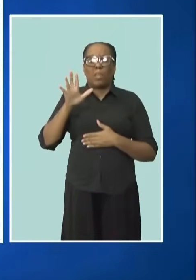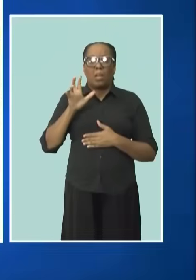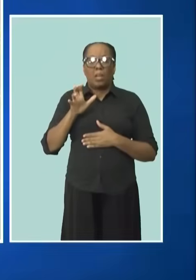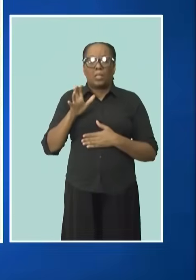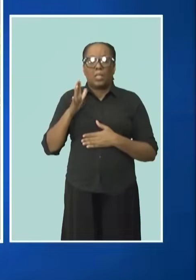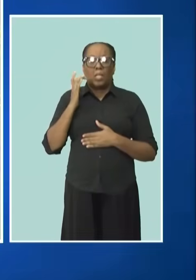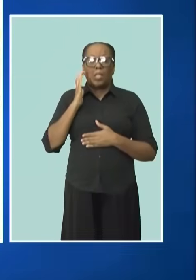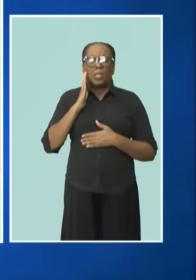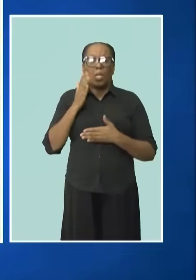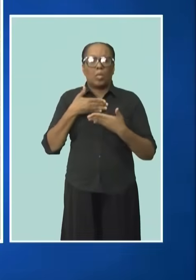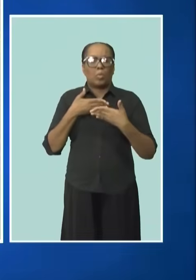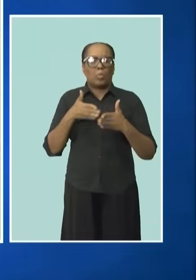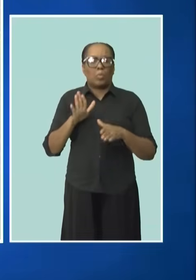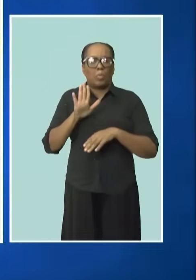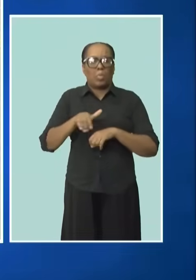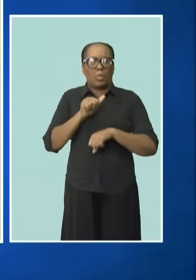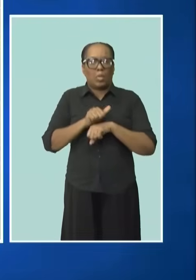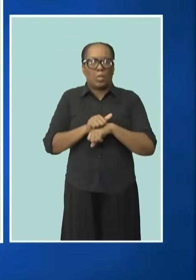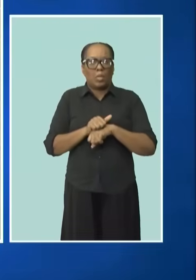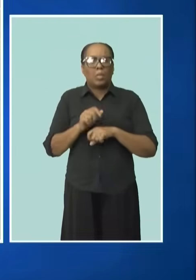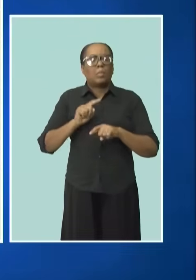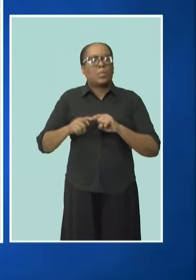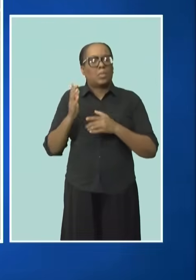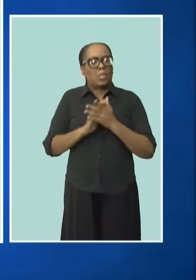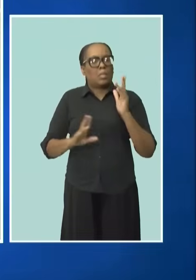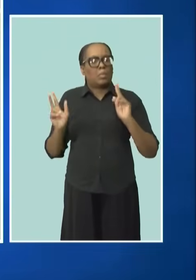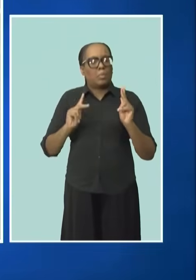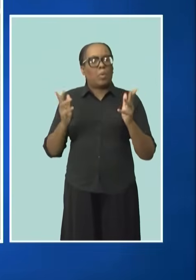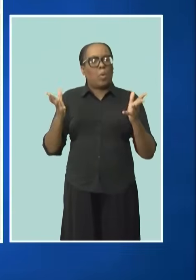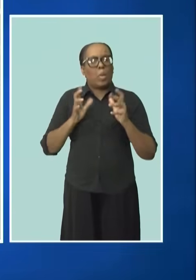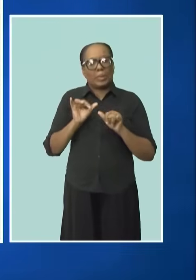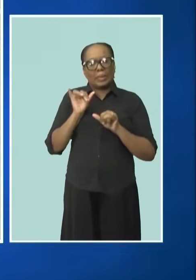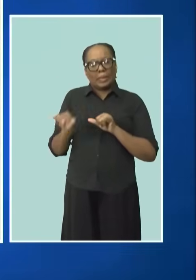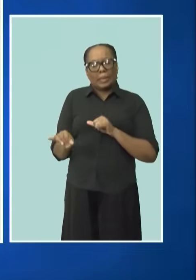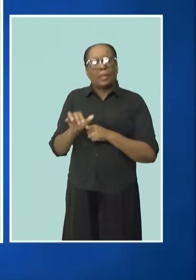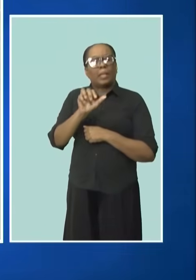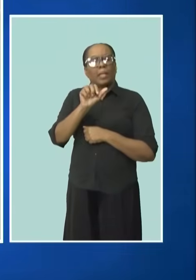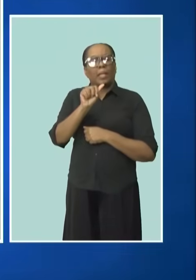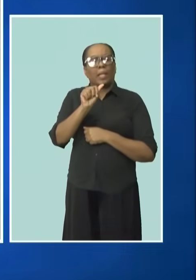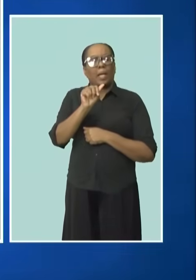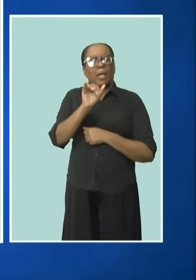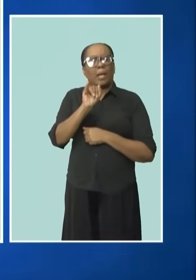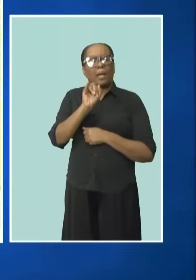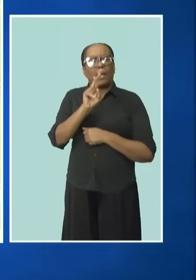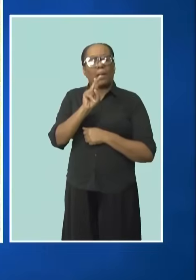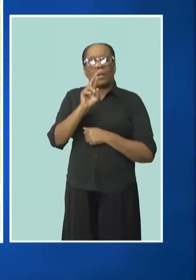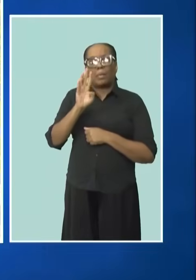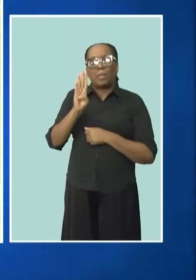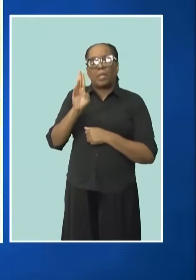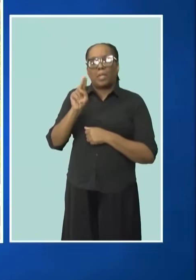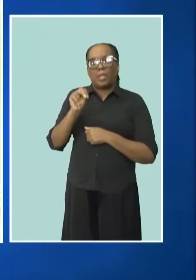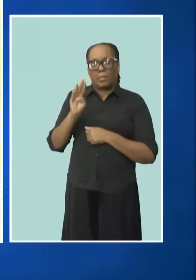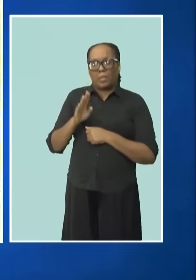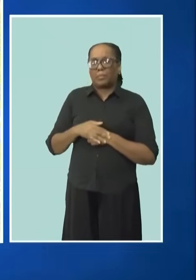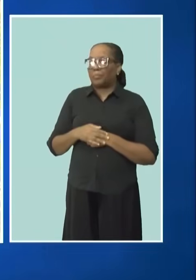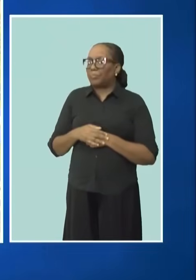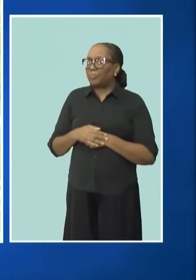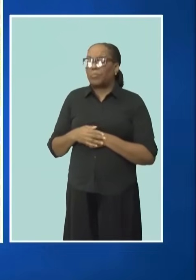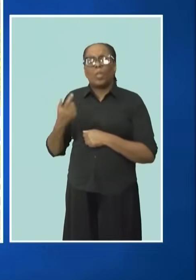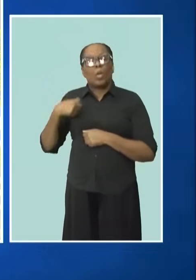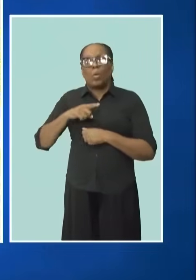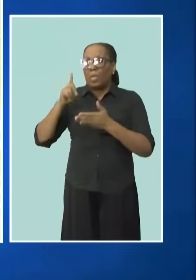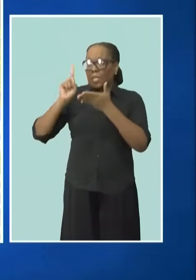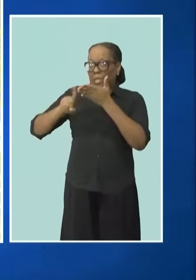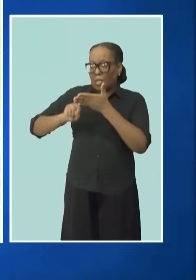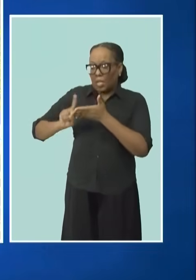booked, there are delegations opting for Airbnbs. So we vetted all of the Airbnb properties to make sure that they're up to standard. So